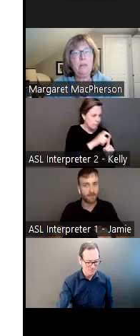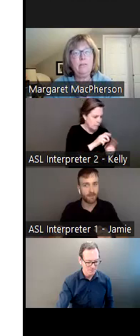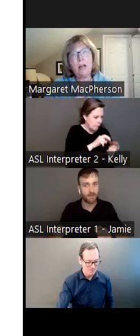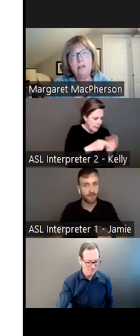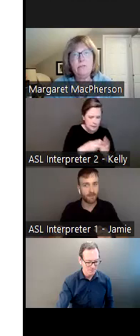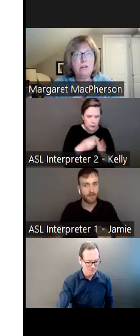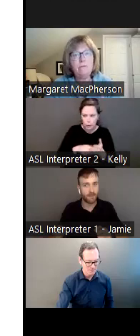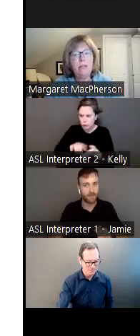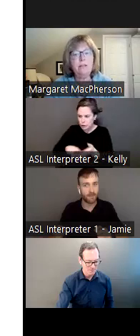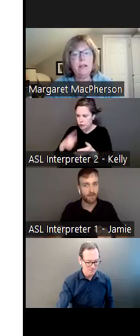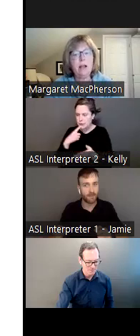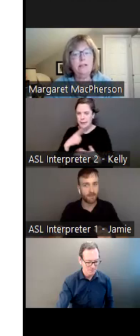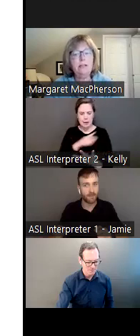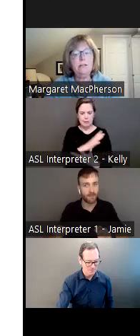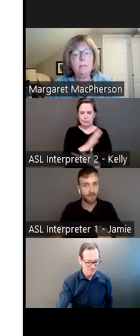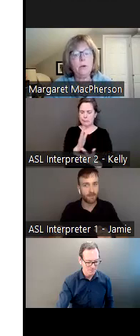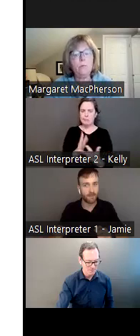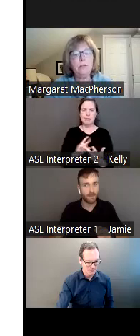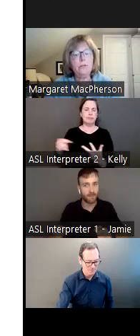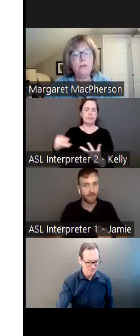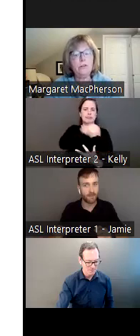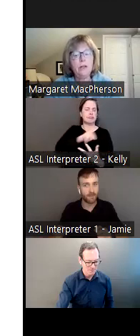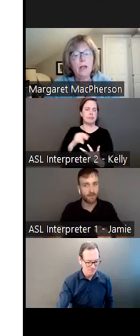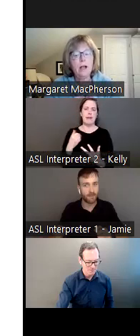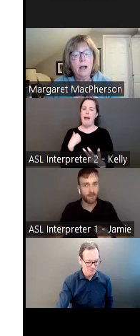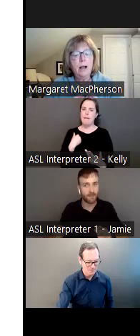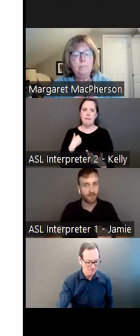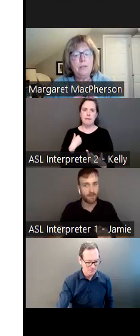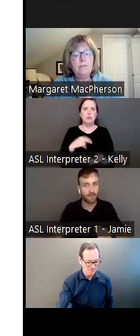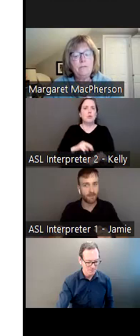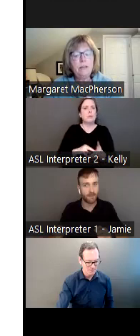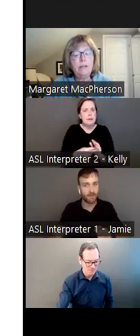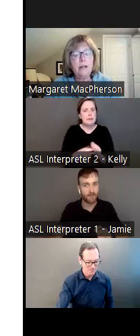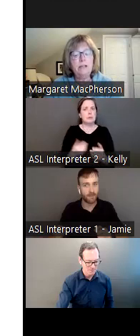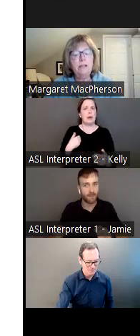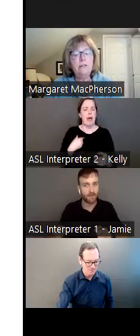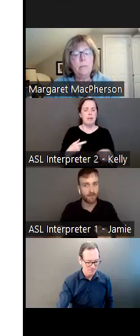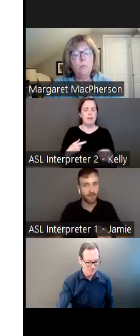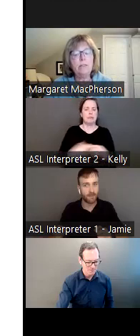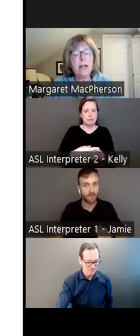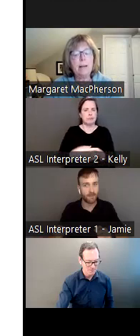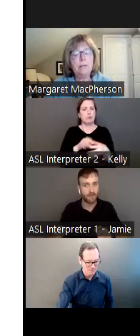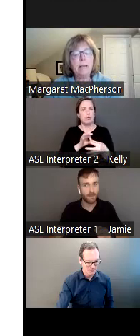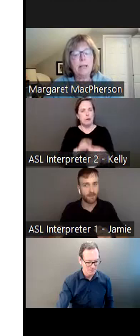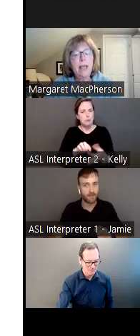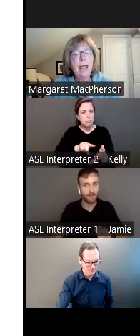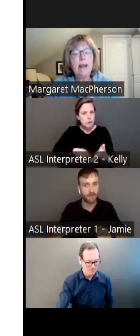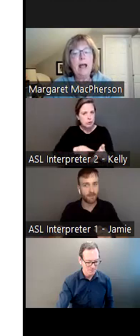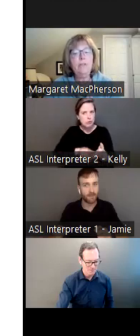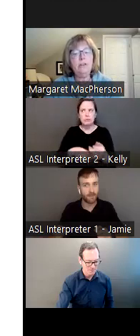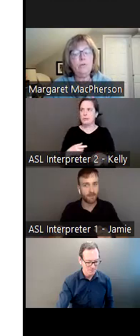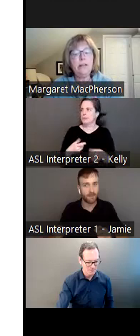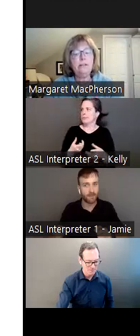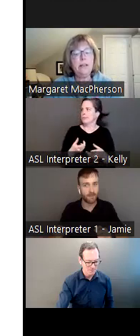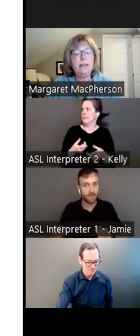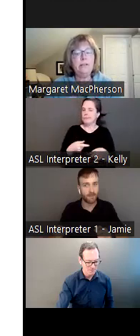is it makes kind of conflicting ideas about research, conflicting ideas about what's happening, and how